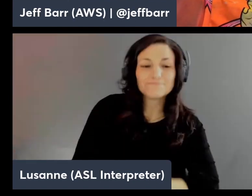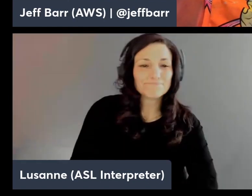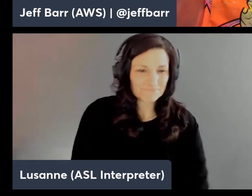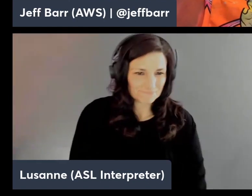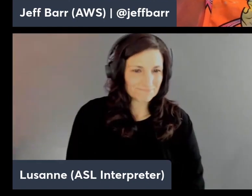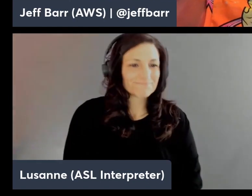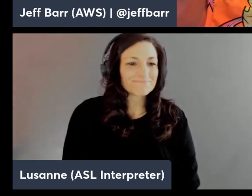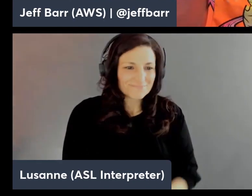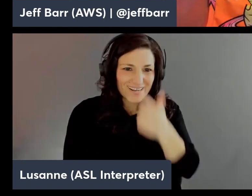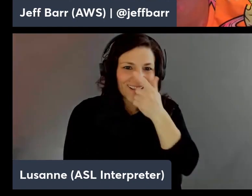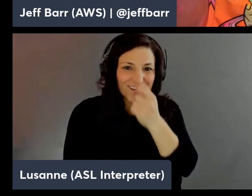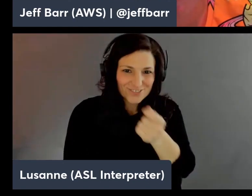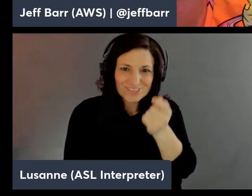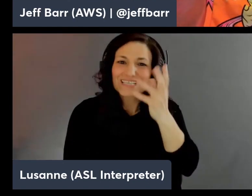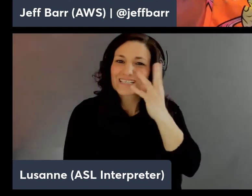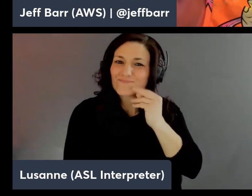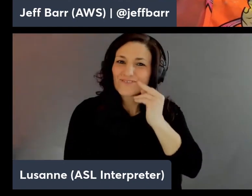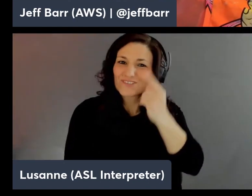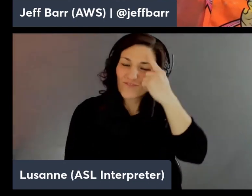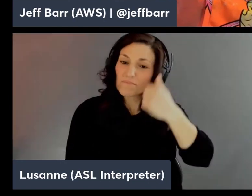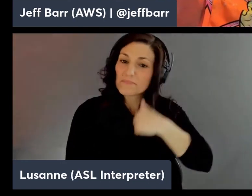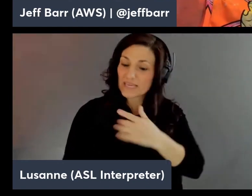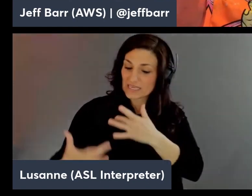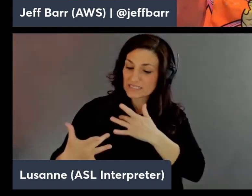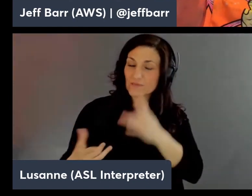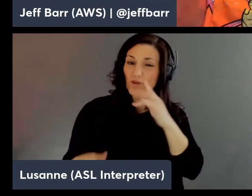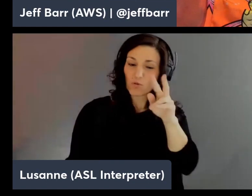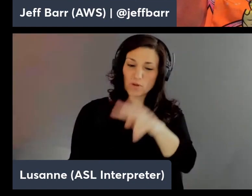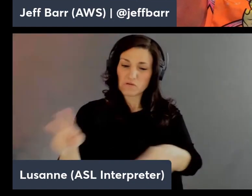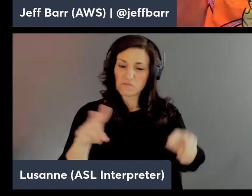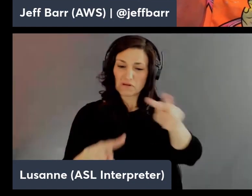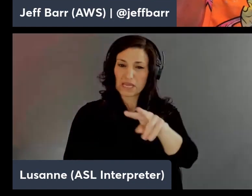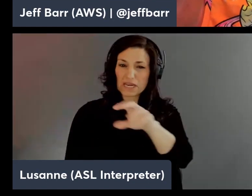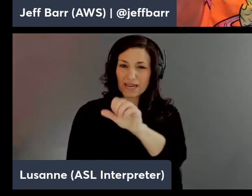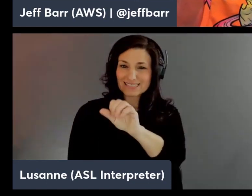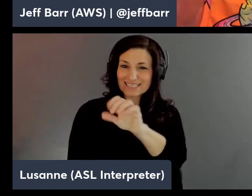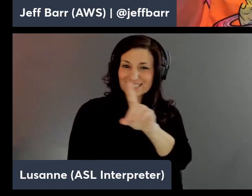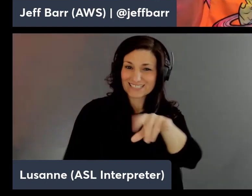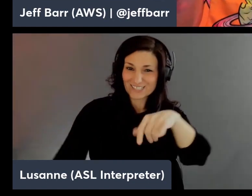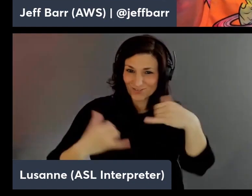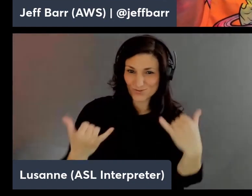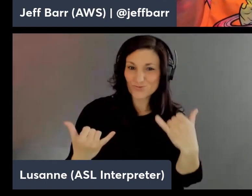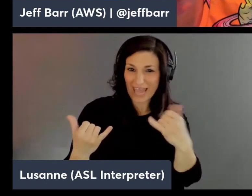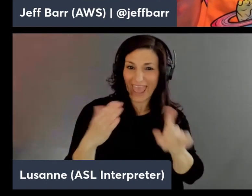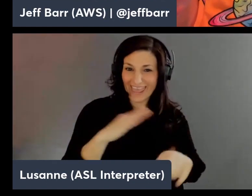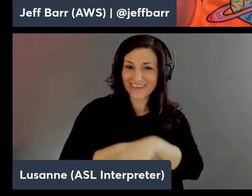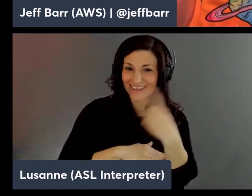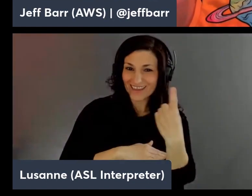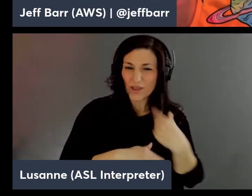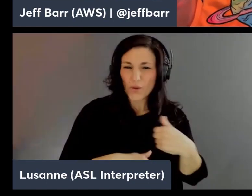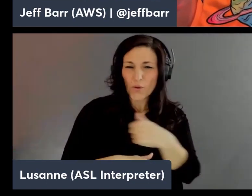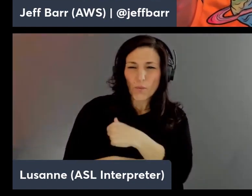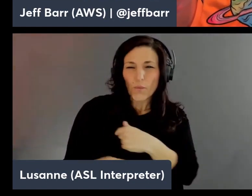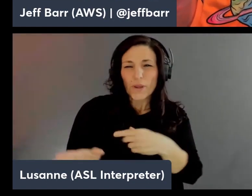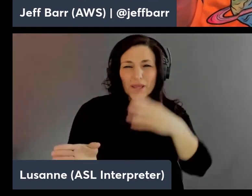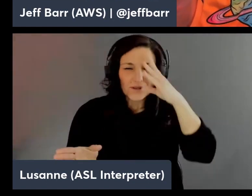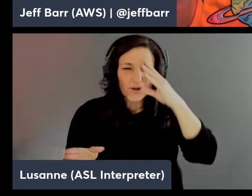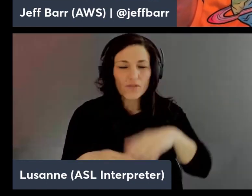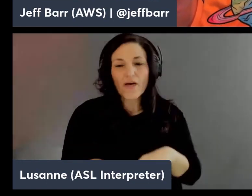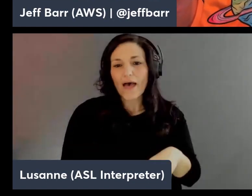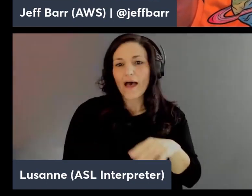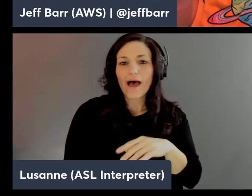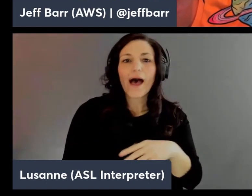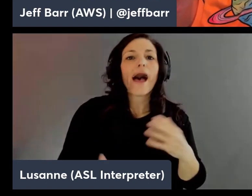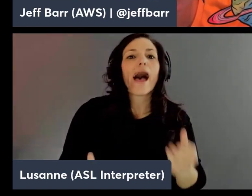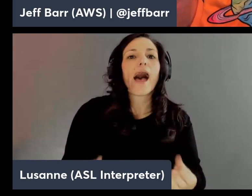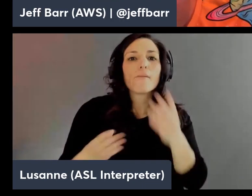for me because when we typically look at SSDs today, we hear, the IOPS, the how much IOPS